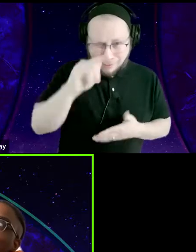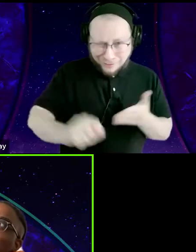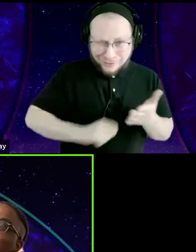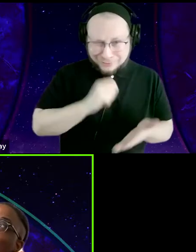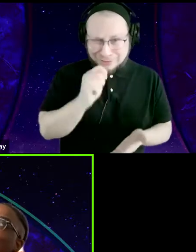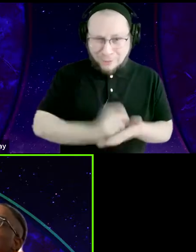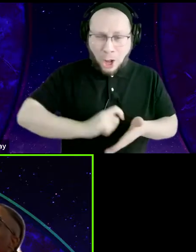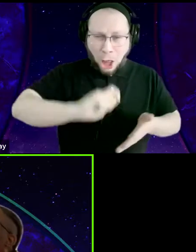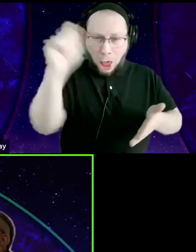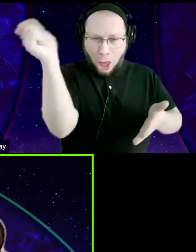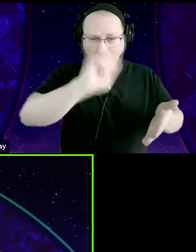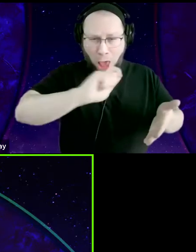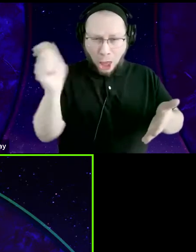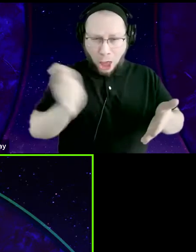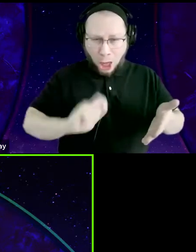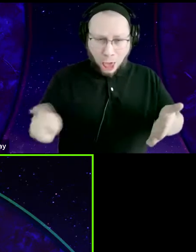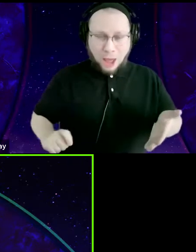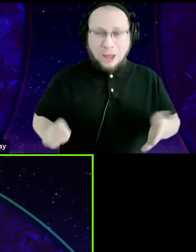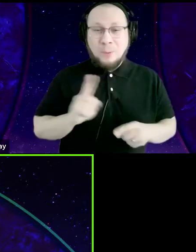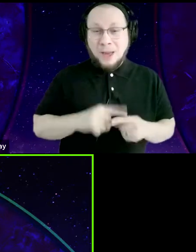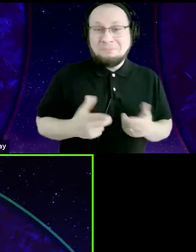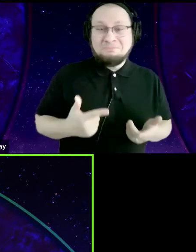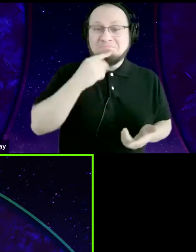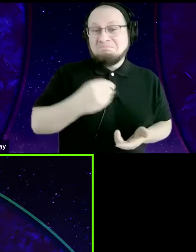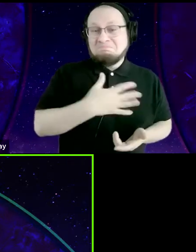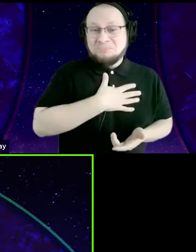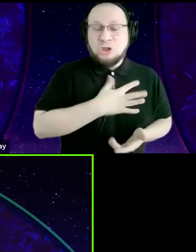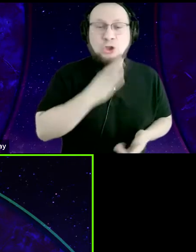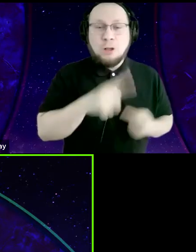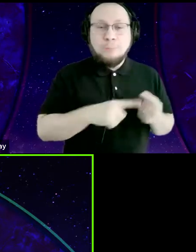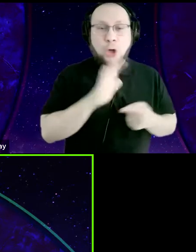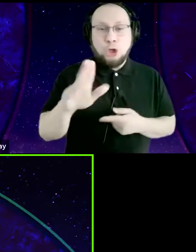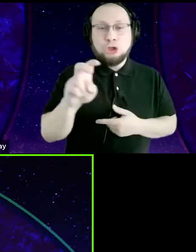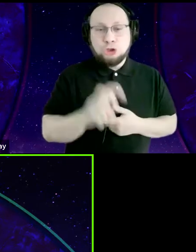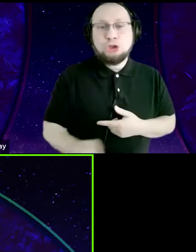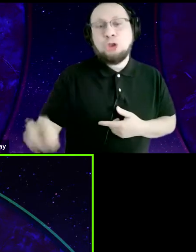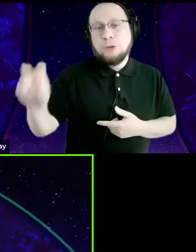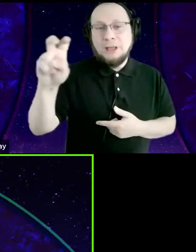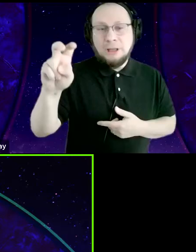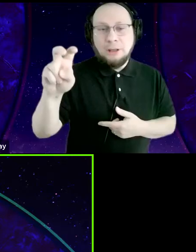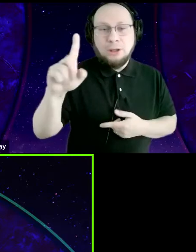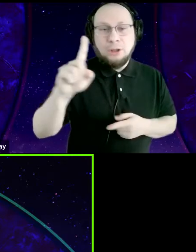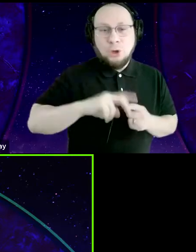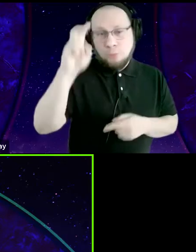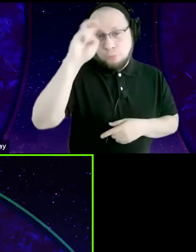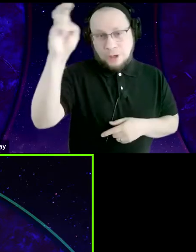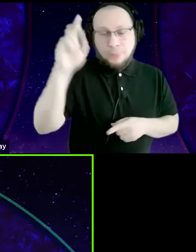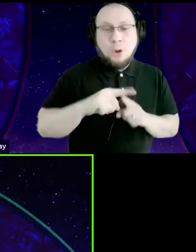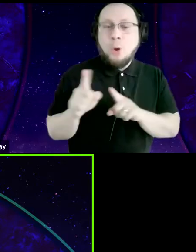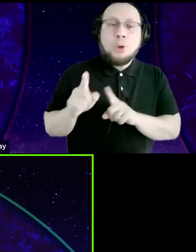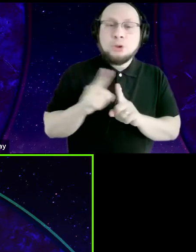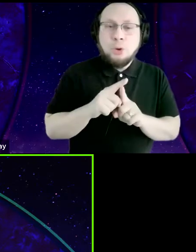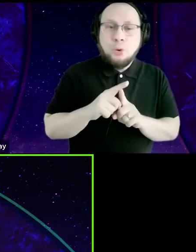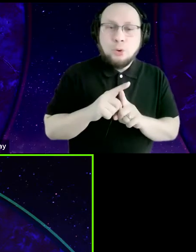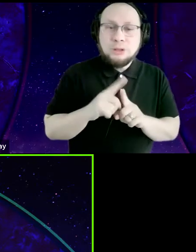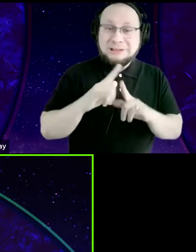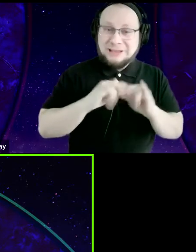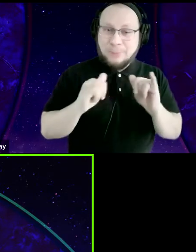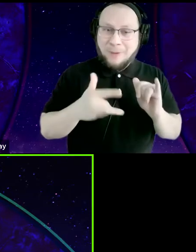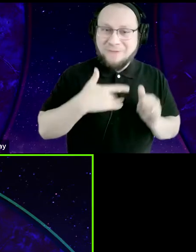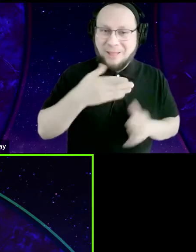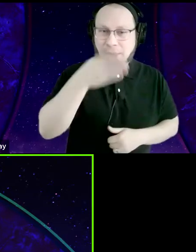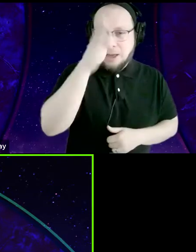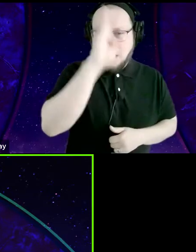long mountains and a wood. And she just talks about this journey of what it was like for her to trip, but then also experience God.